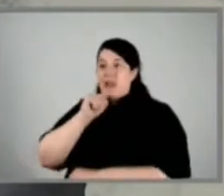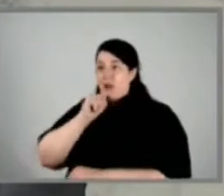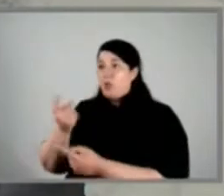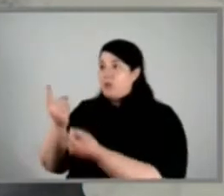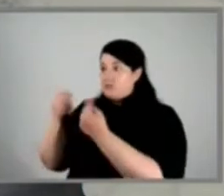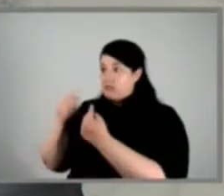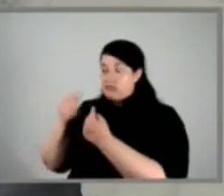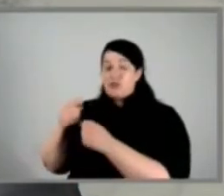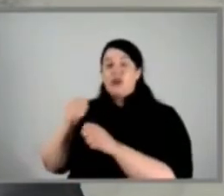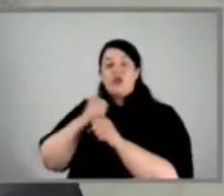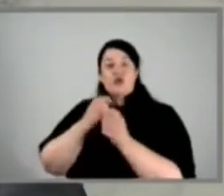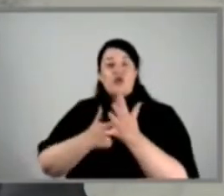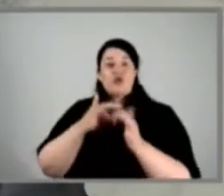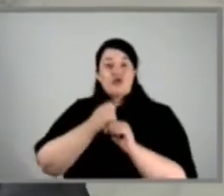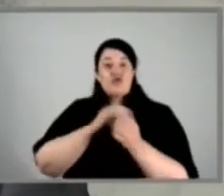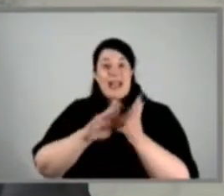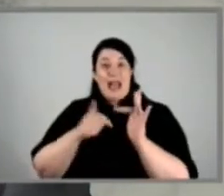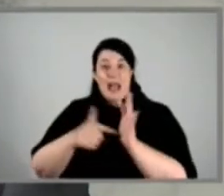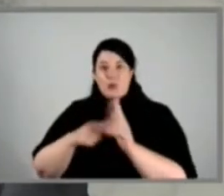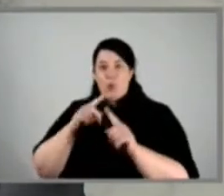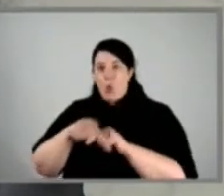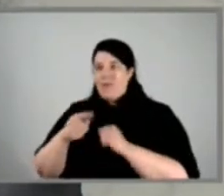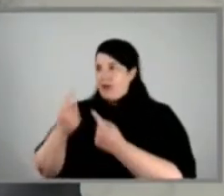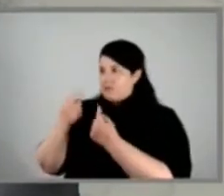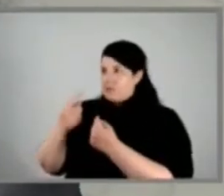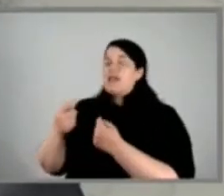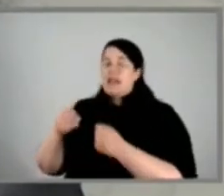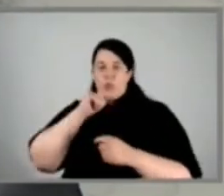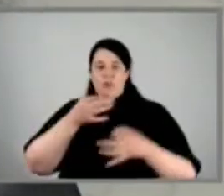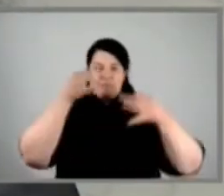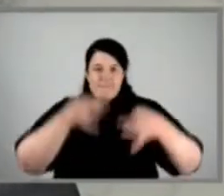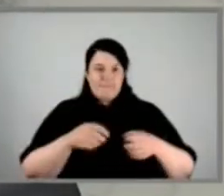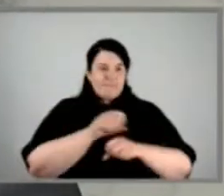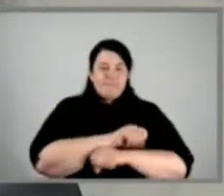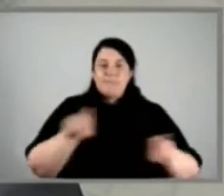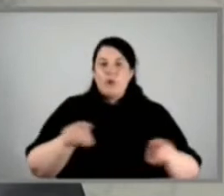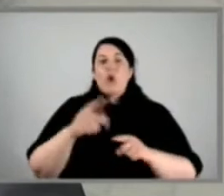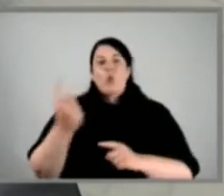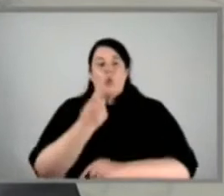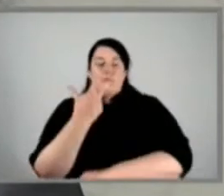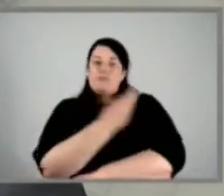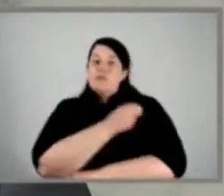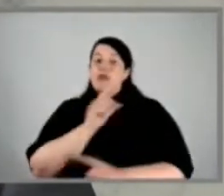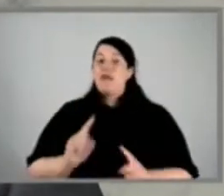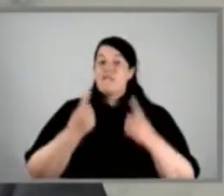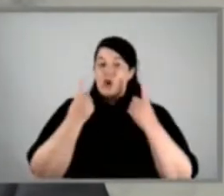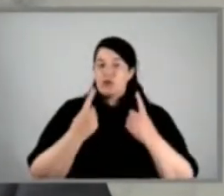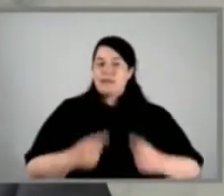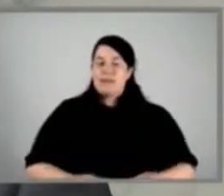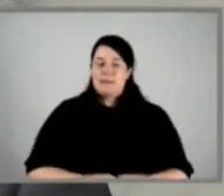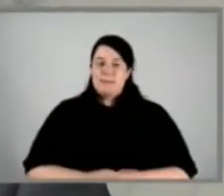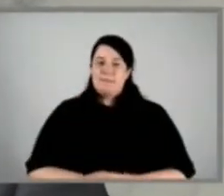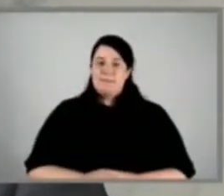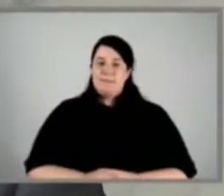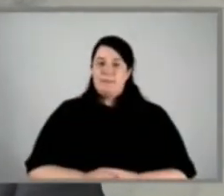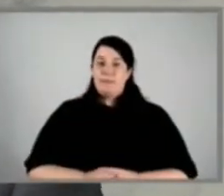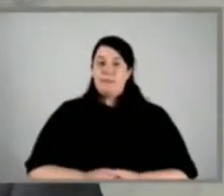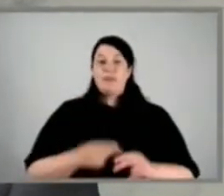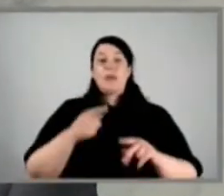these matters, and that will be what guides the prioritisation. The general principles there are those that are caring for vulnerable